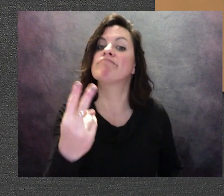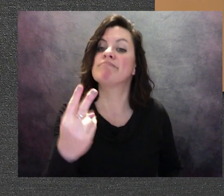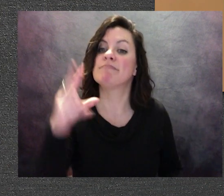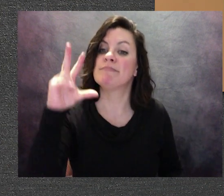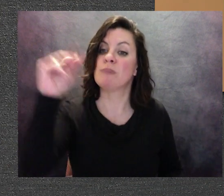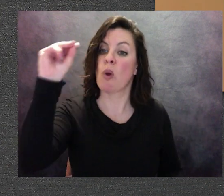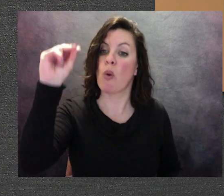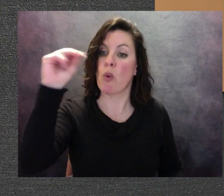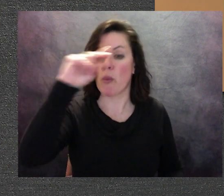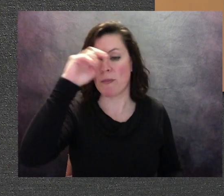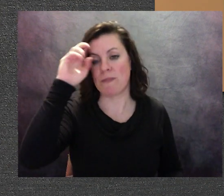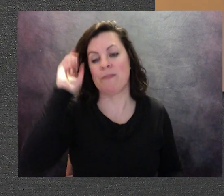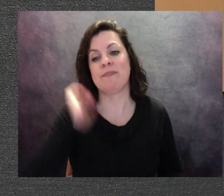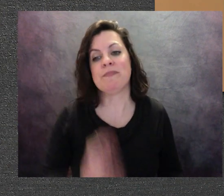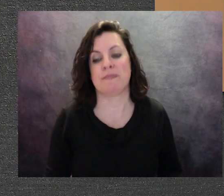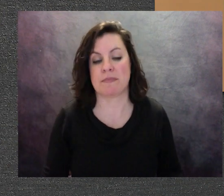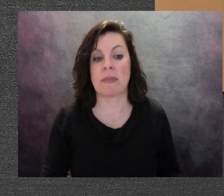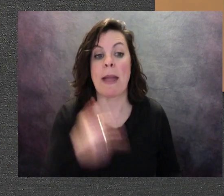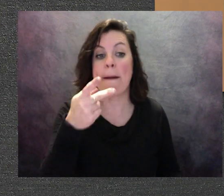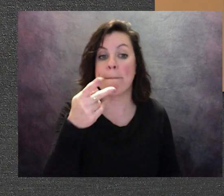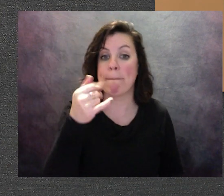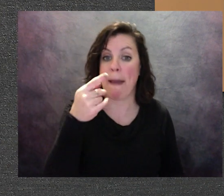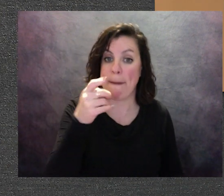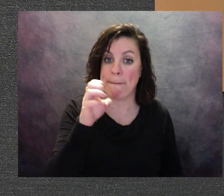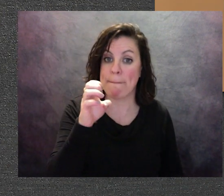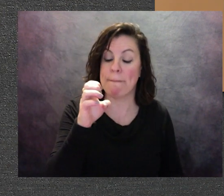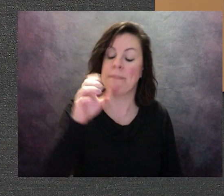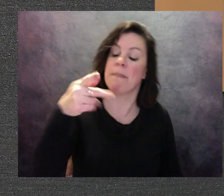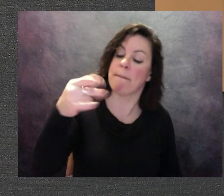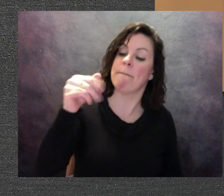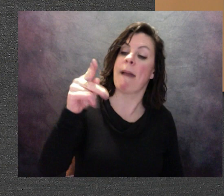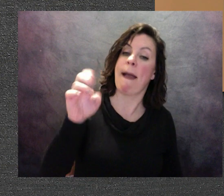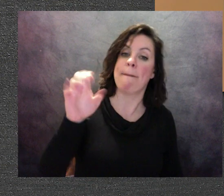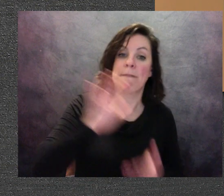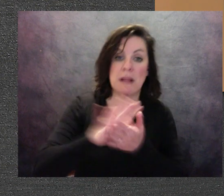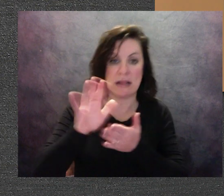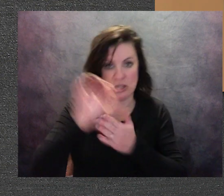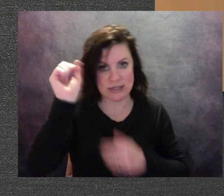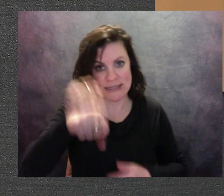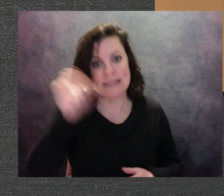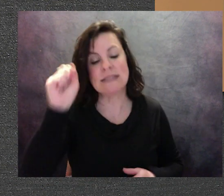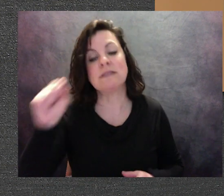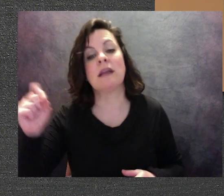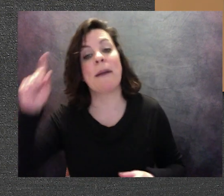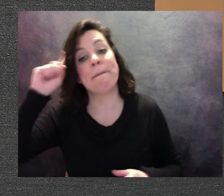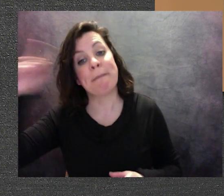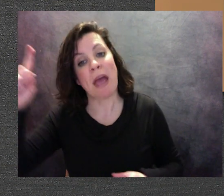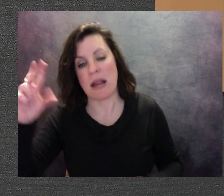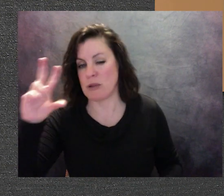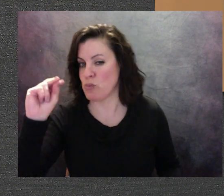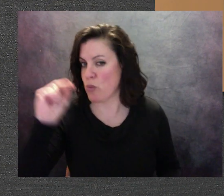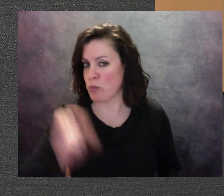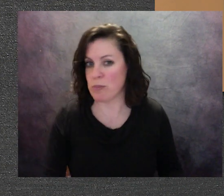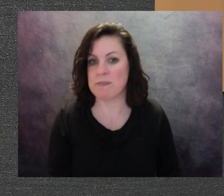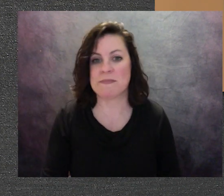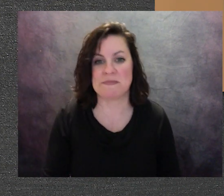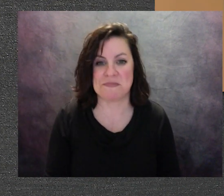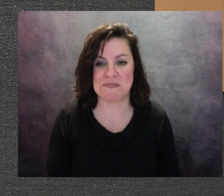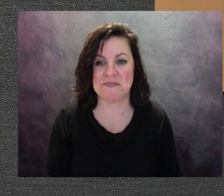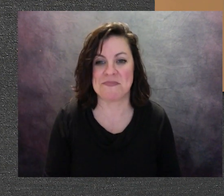pipe cleaner? Yes. Yes, it did. So let's fill that in. We're going to